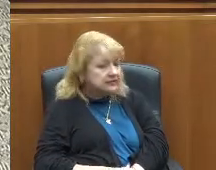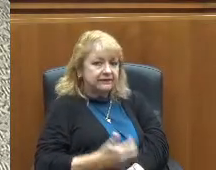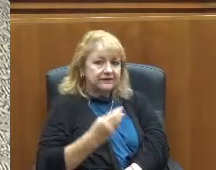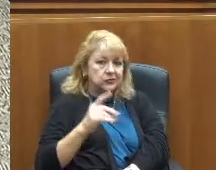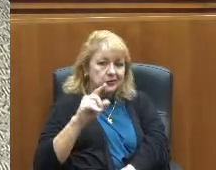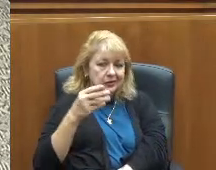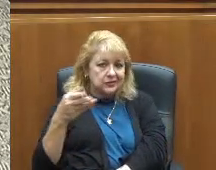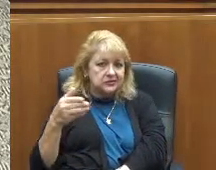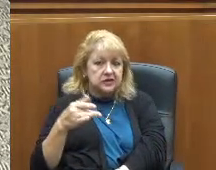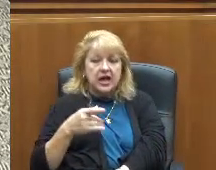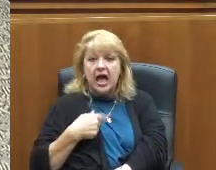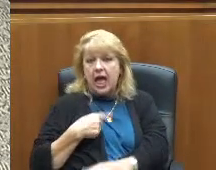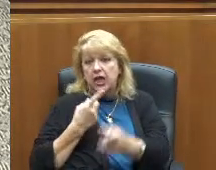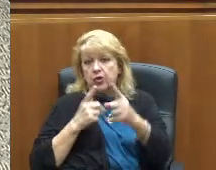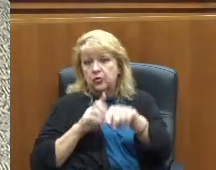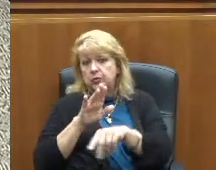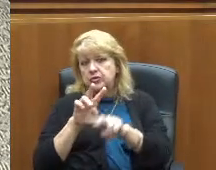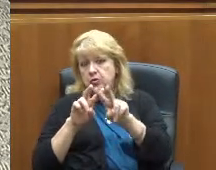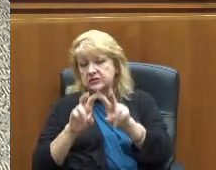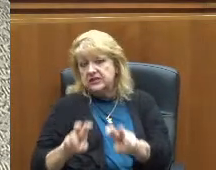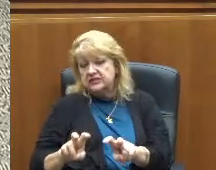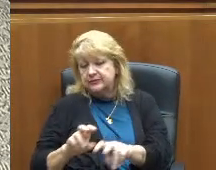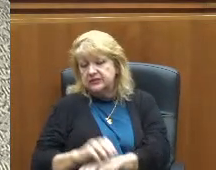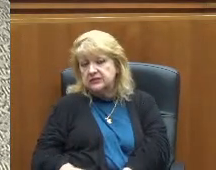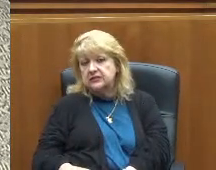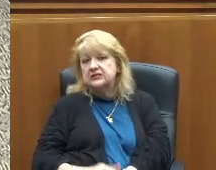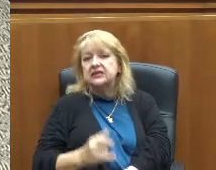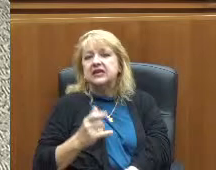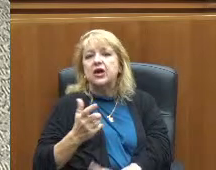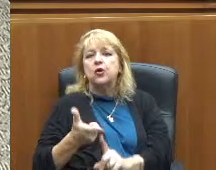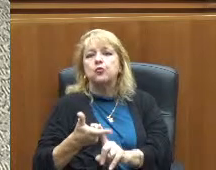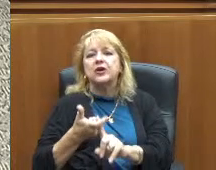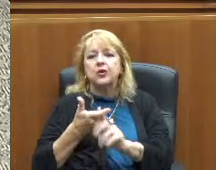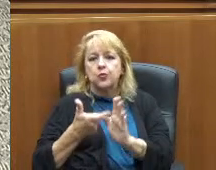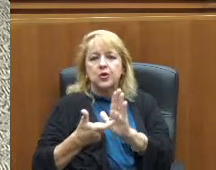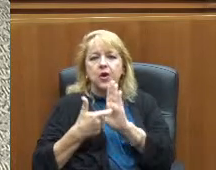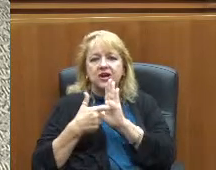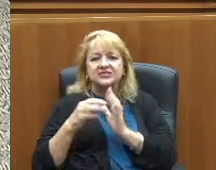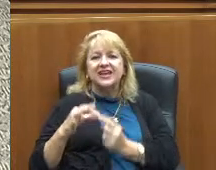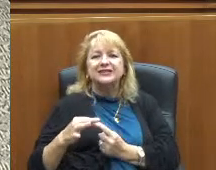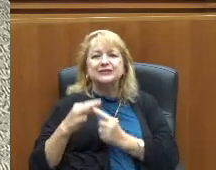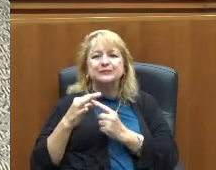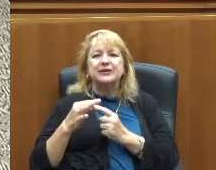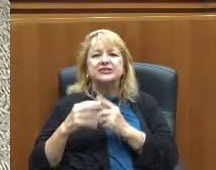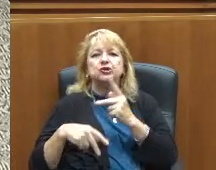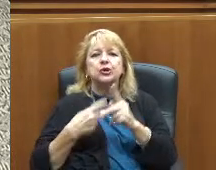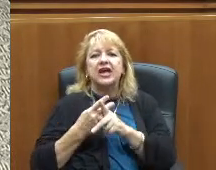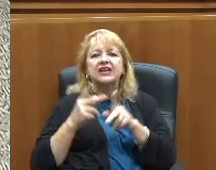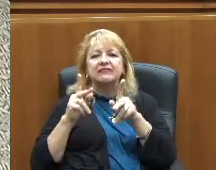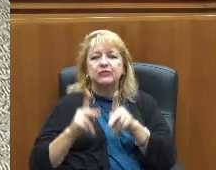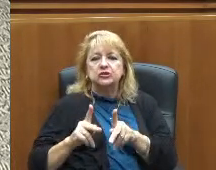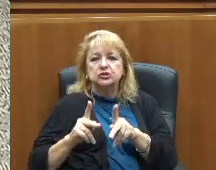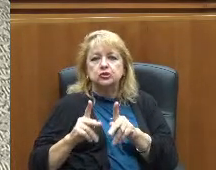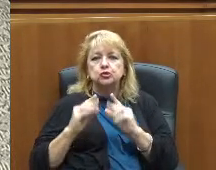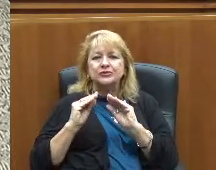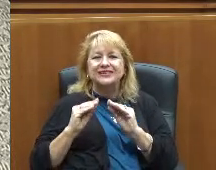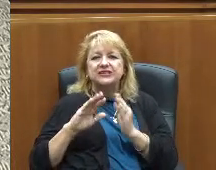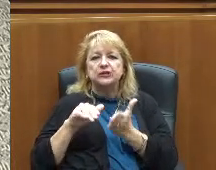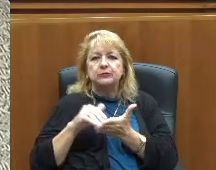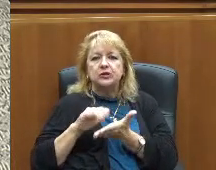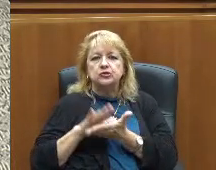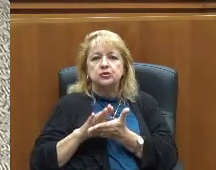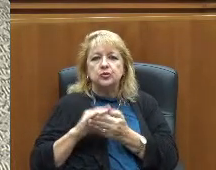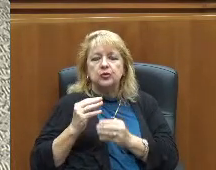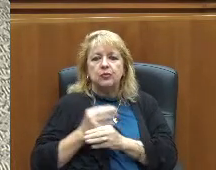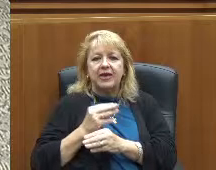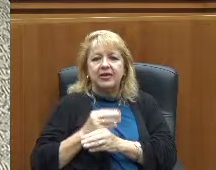Couple things. First of all, I agree with your assessment that it requires a special person to be a middle school math teacher. Everybody